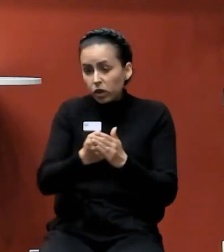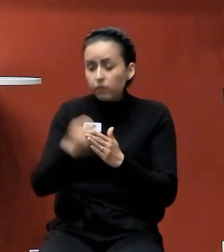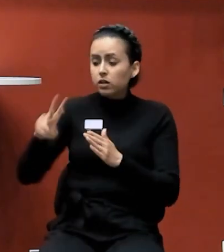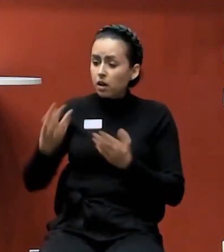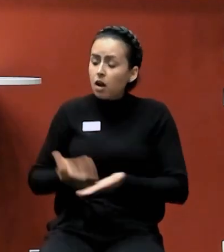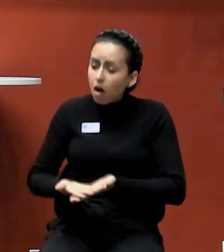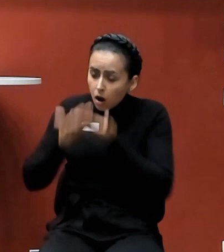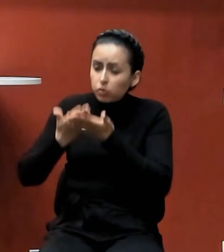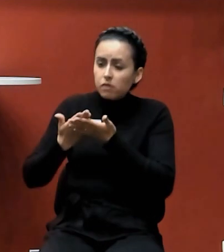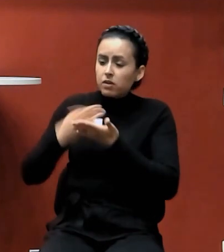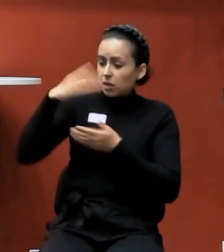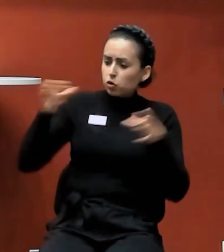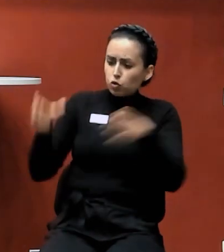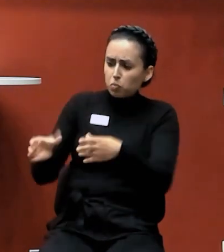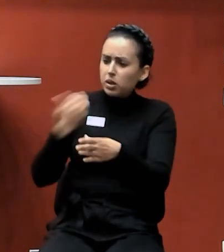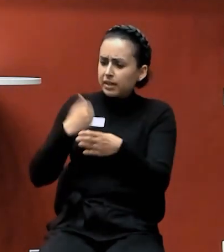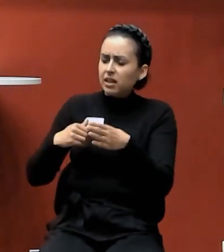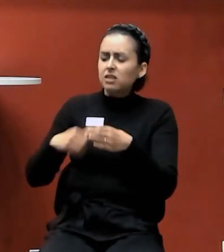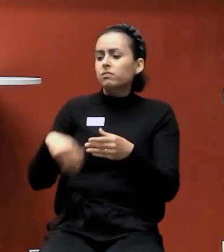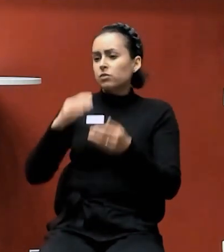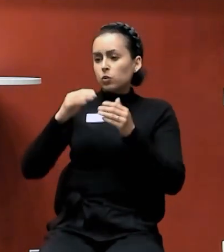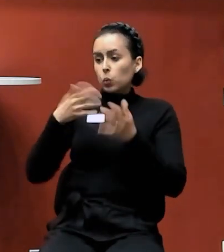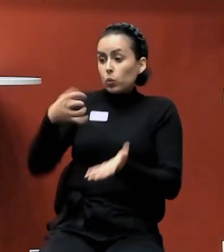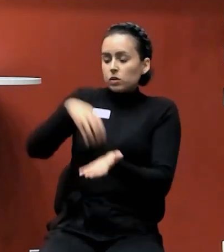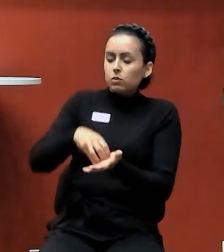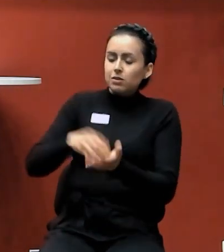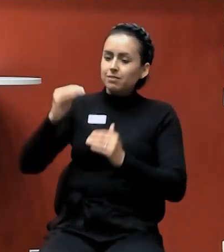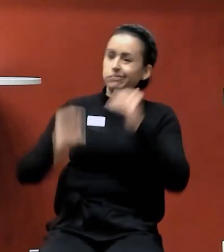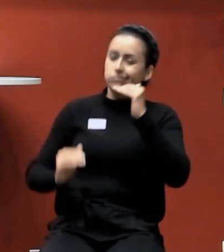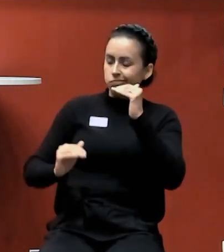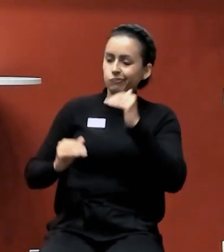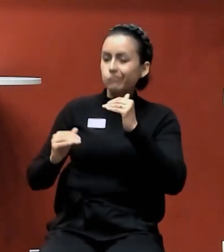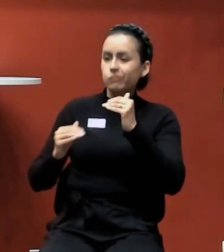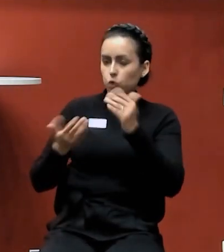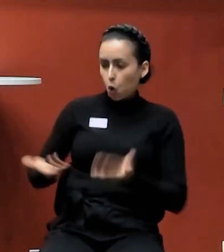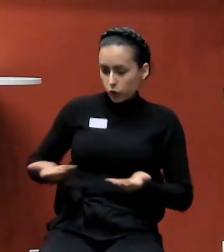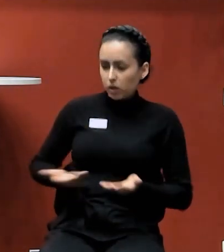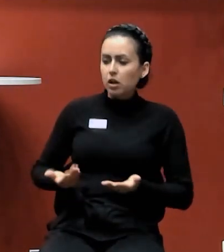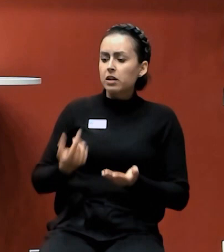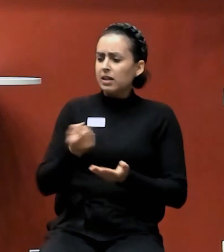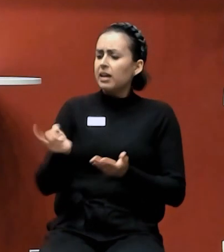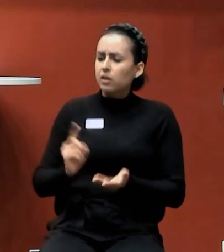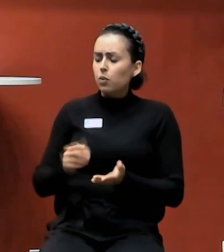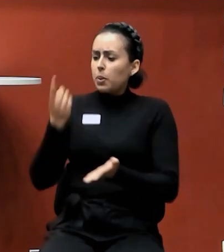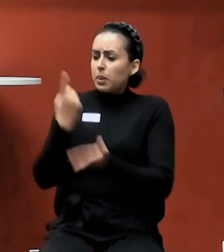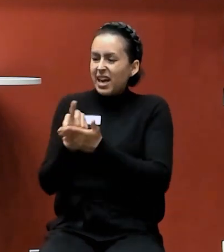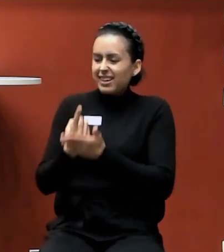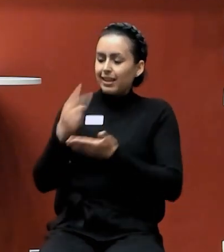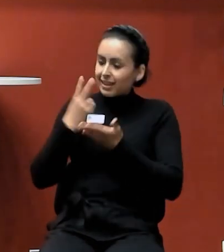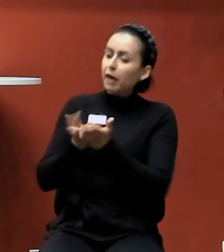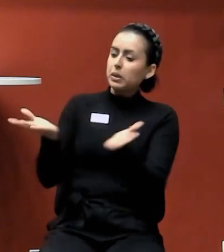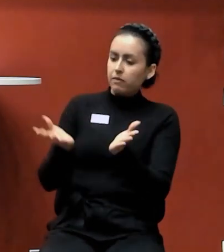are treated unfairly in society, such as giving a member of that group an important or public position,